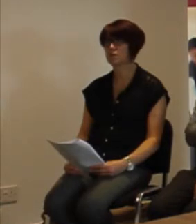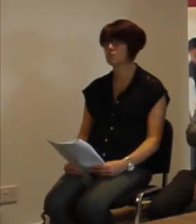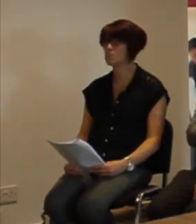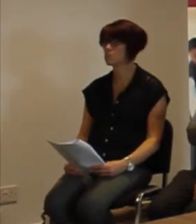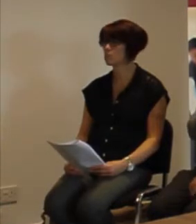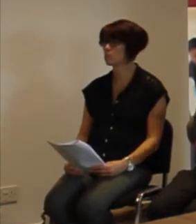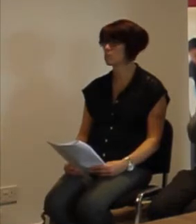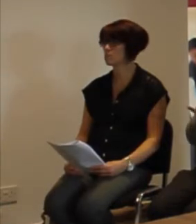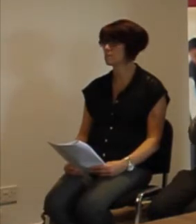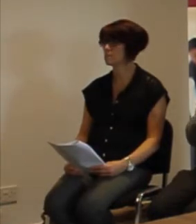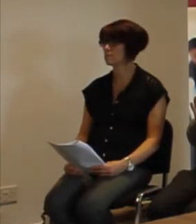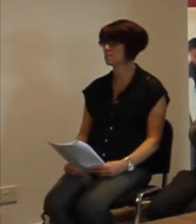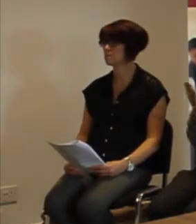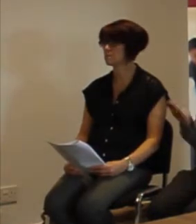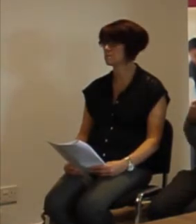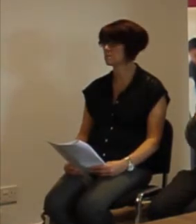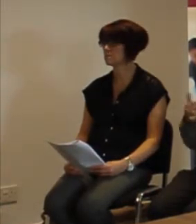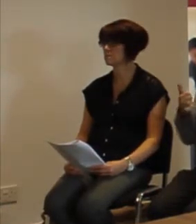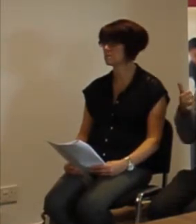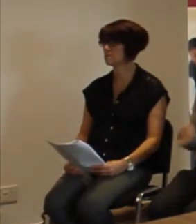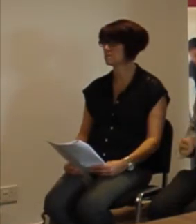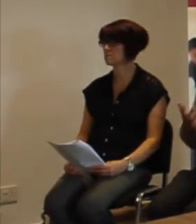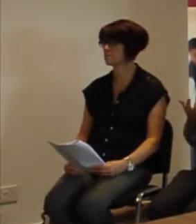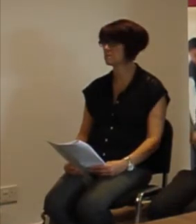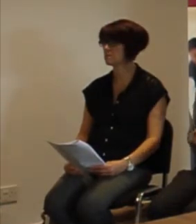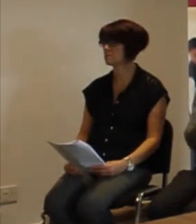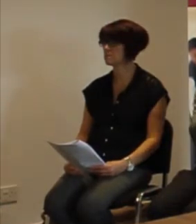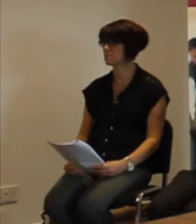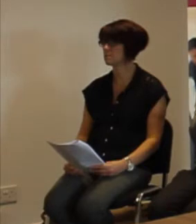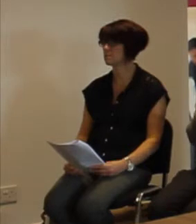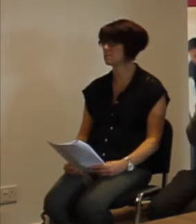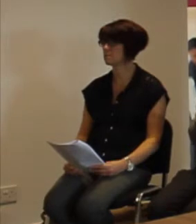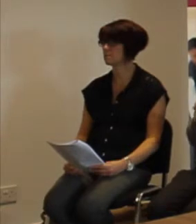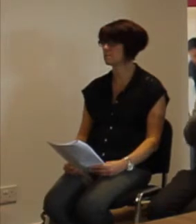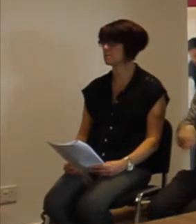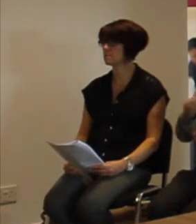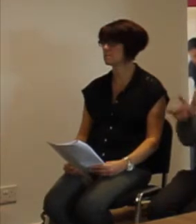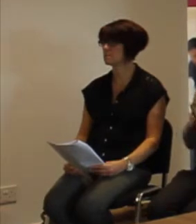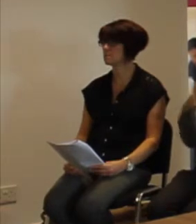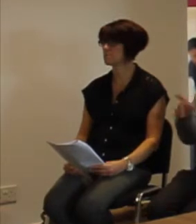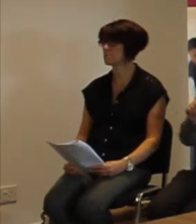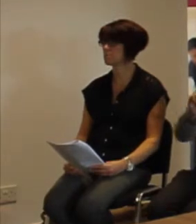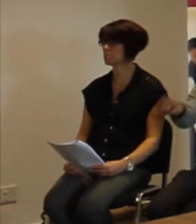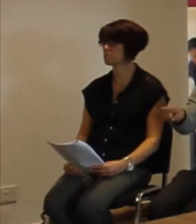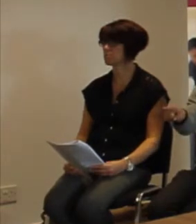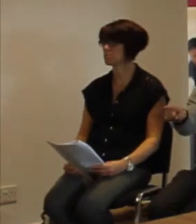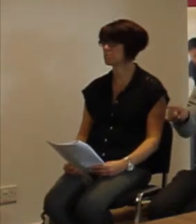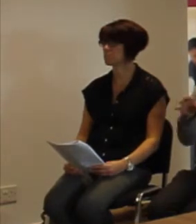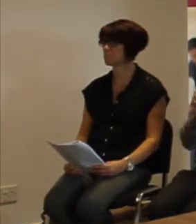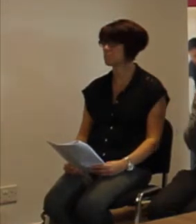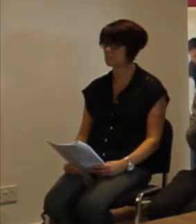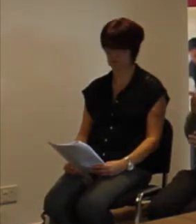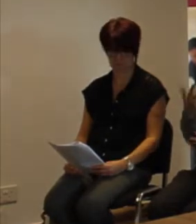centre handbook, long awaited. Make sure you've got one of these. Your centre will have had these things sent out to them. Make sure you have a